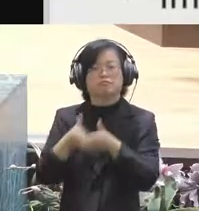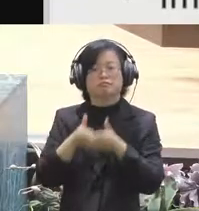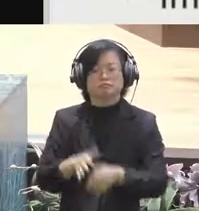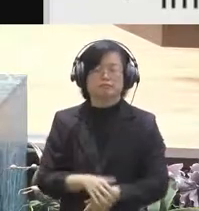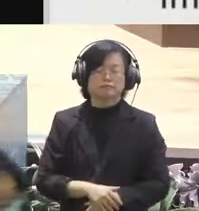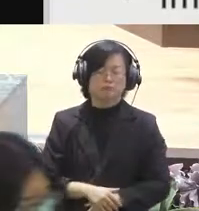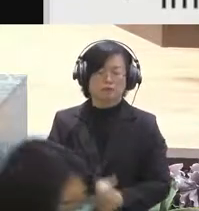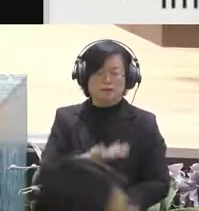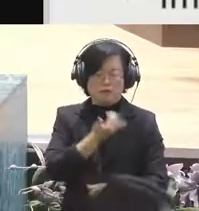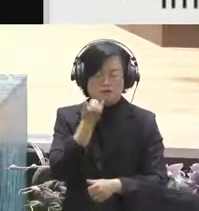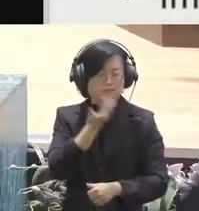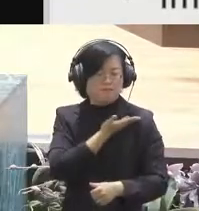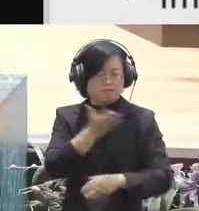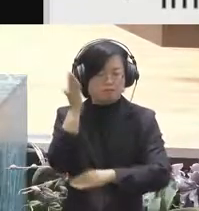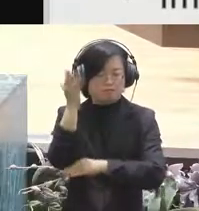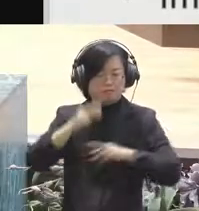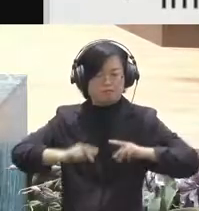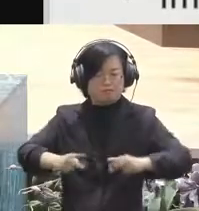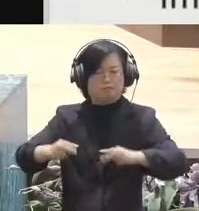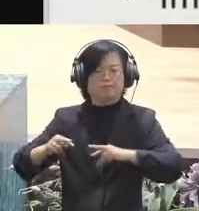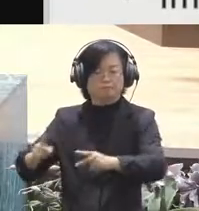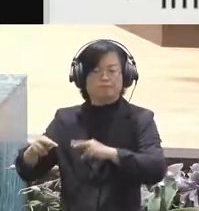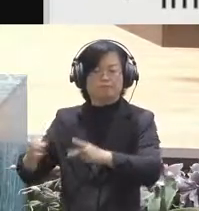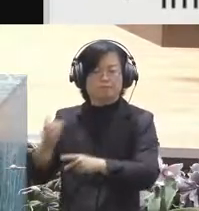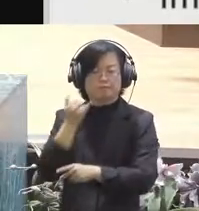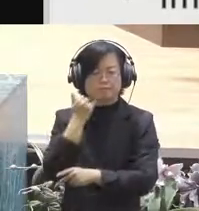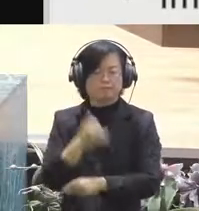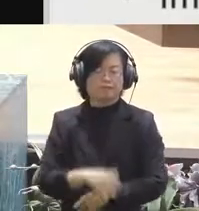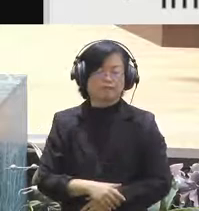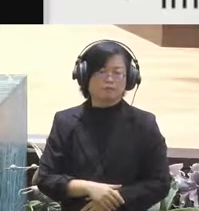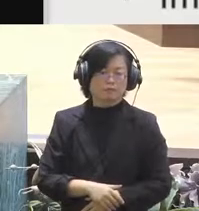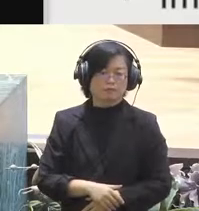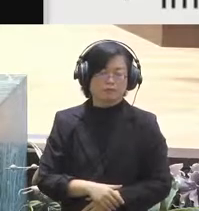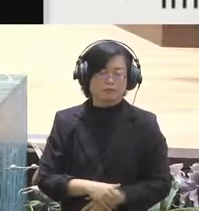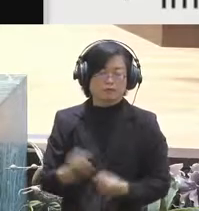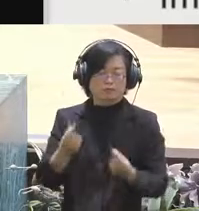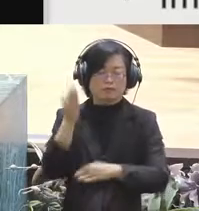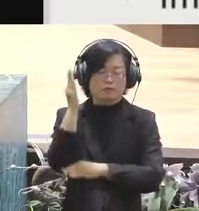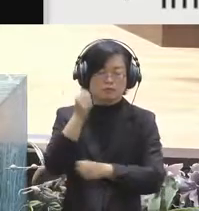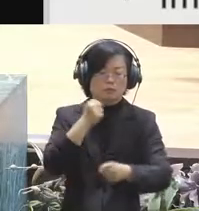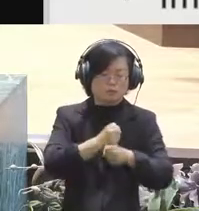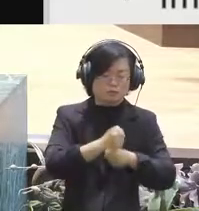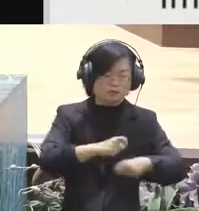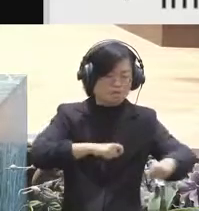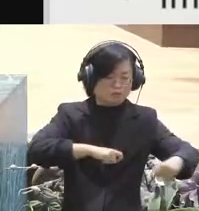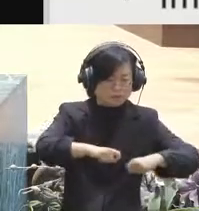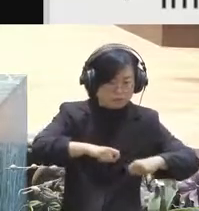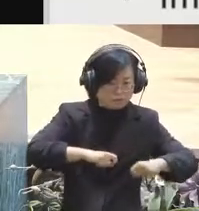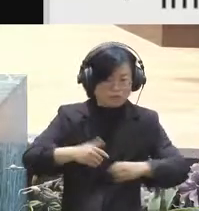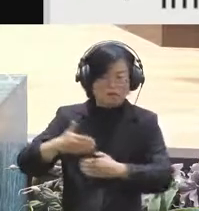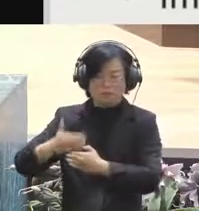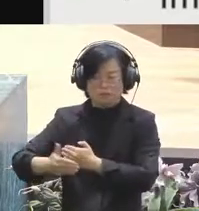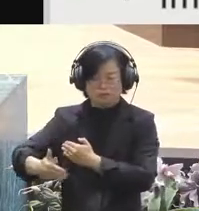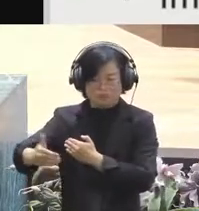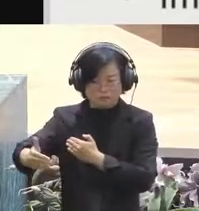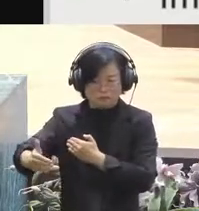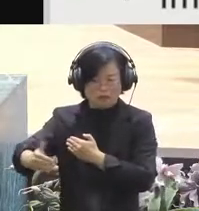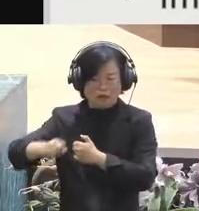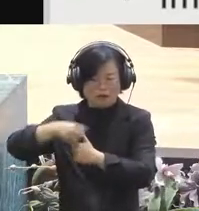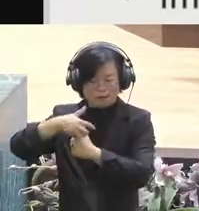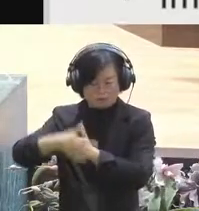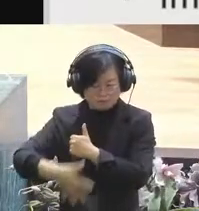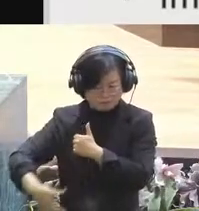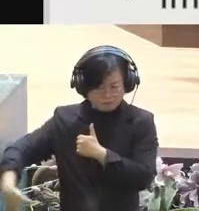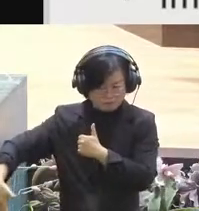the work plan, the workflow of the existing governance systems. Obviously, international compliance of